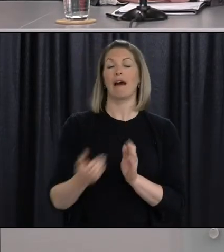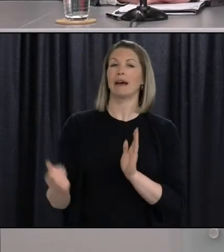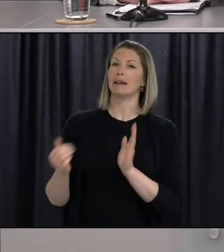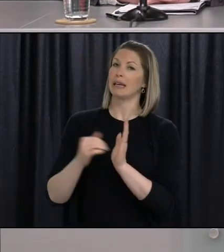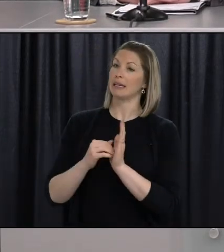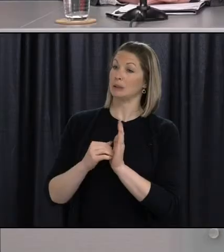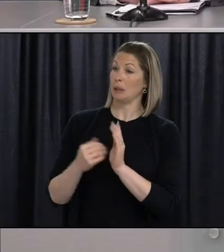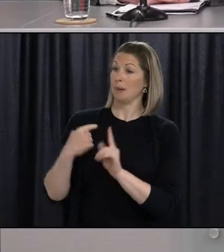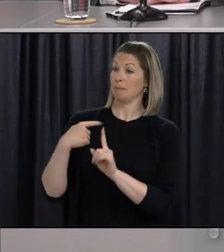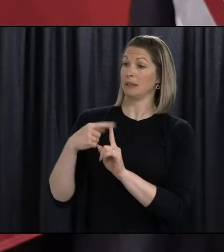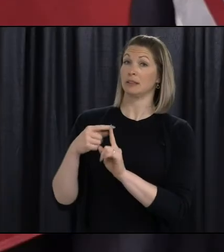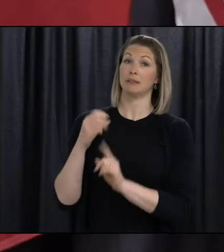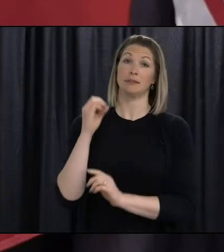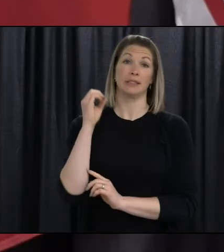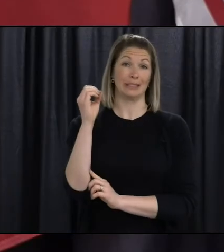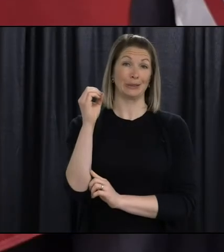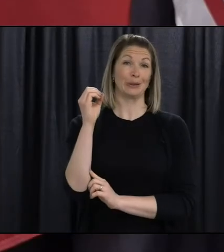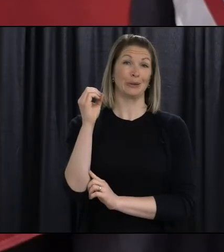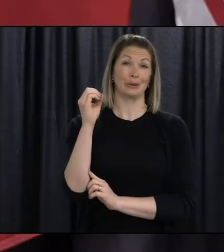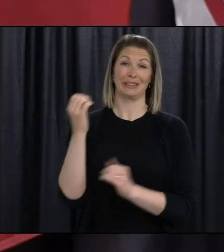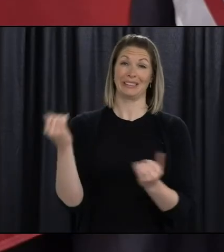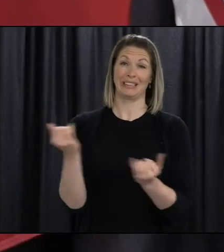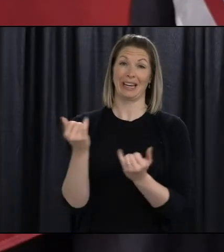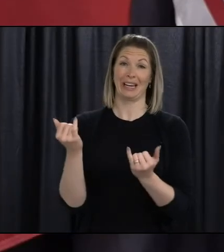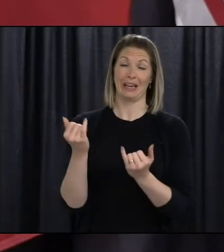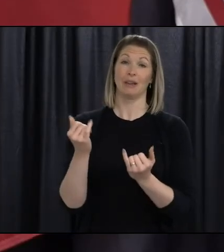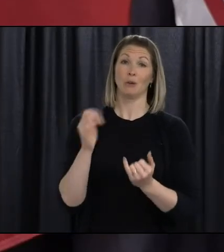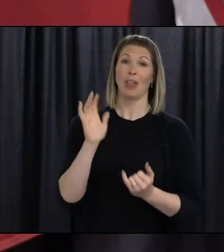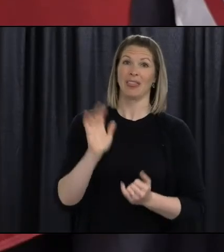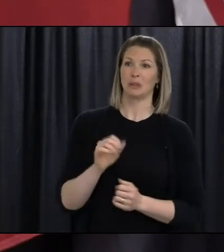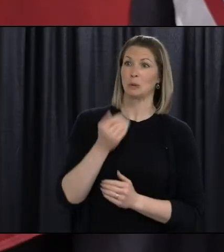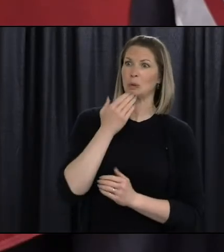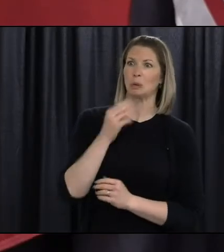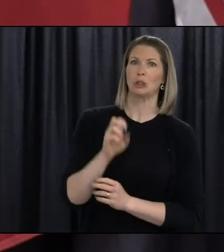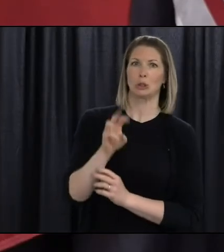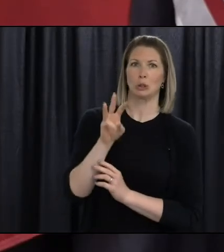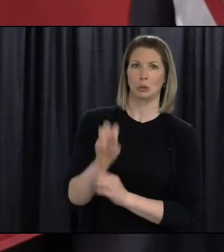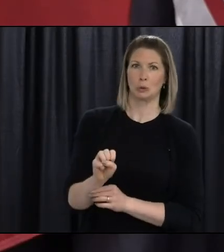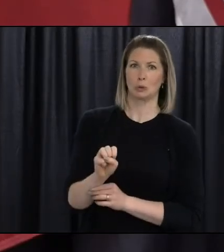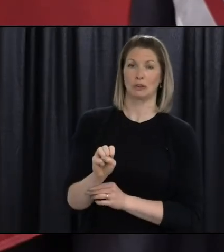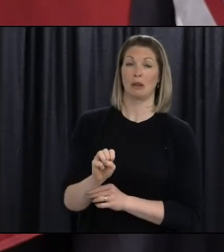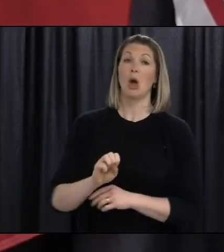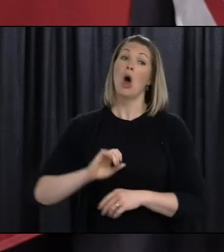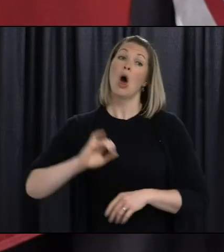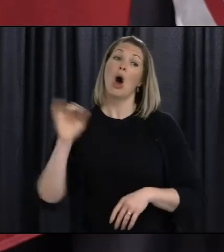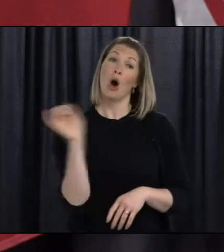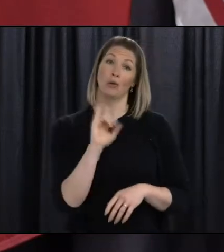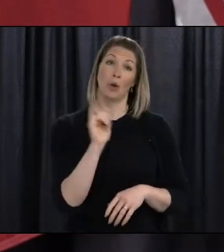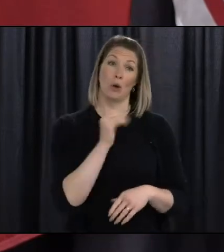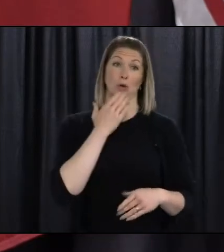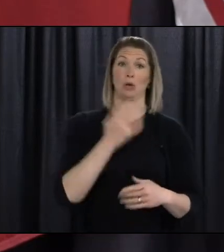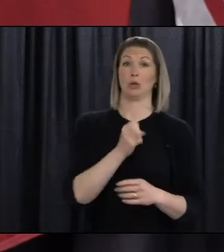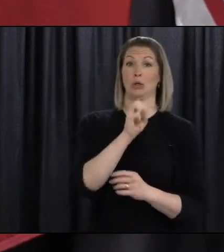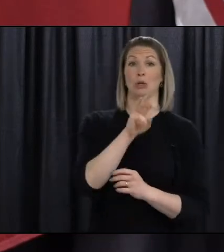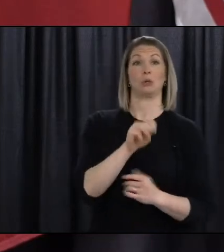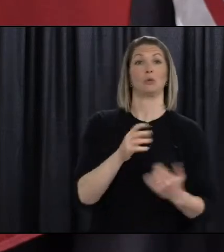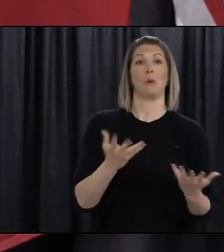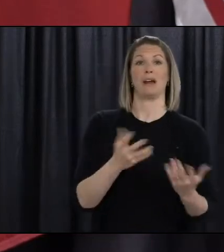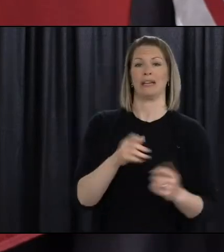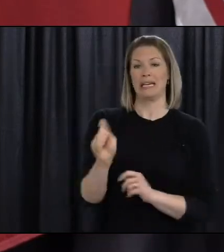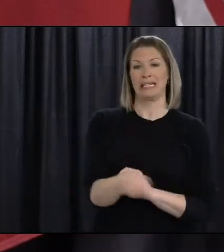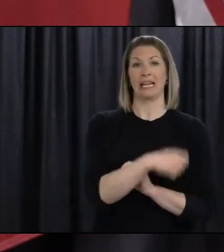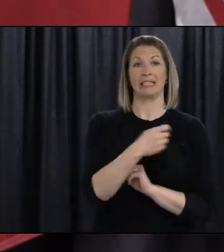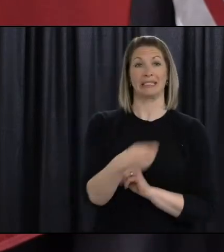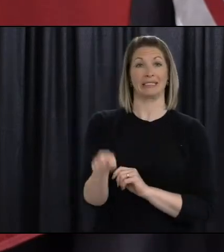Always good to hear that news for Newfoundlanders and Labradorians. Also some good news for those tennis enthusiasts and people that were looking for